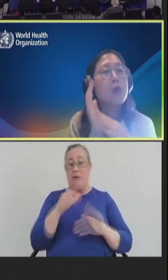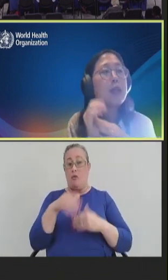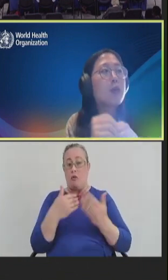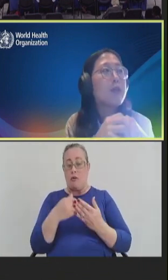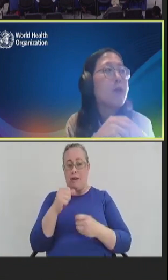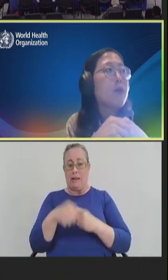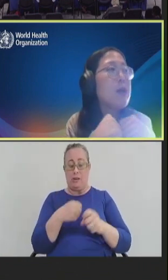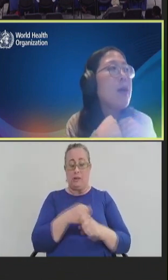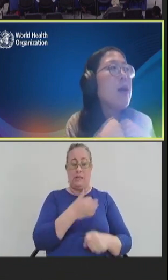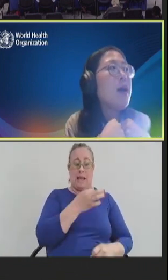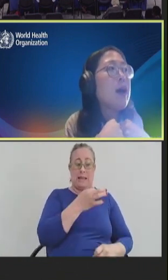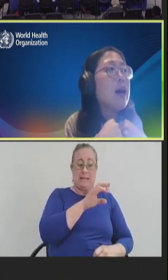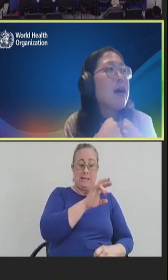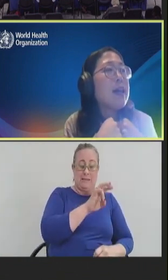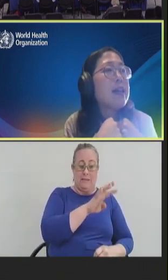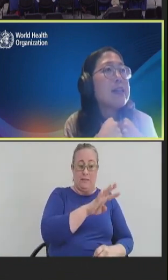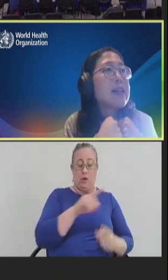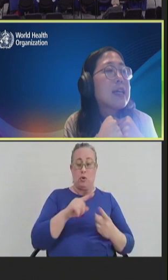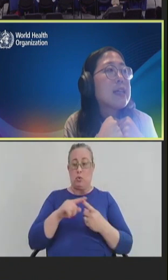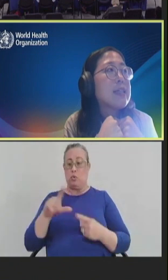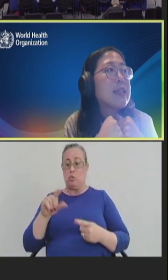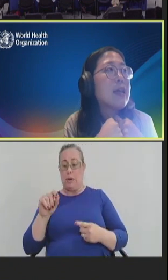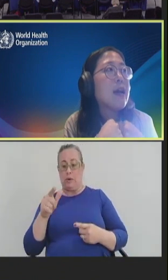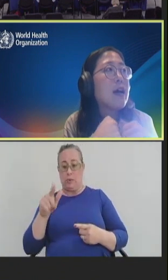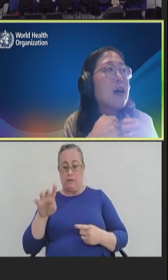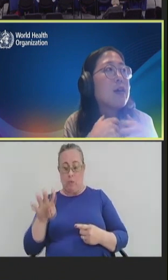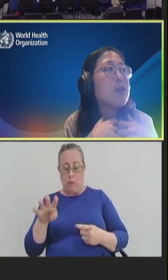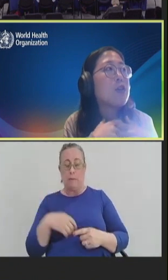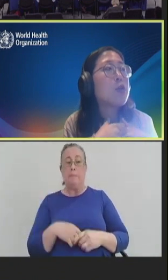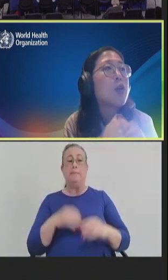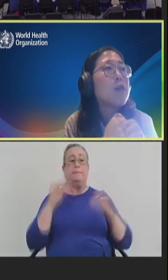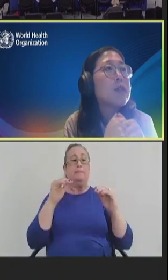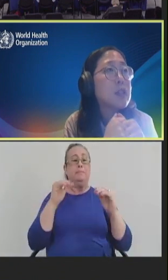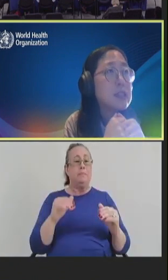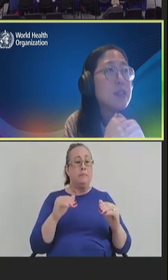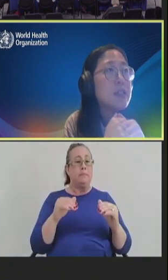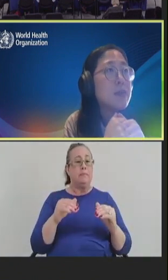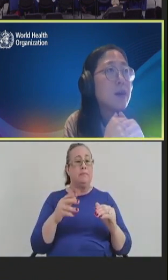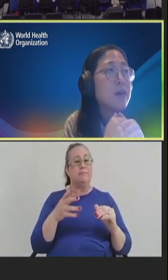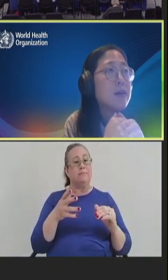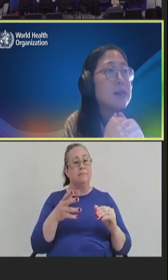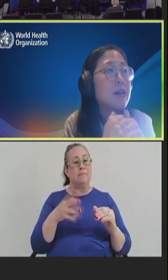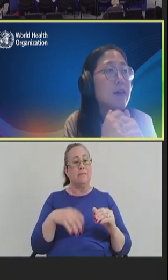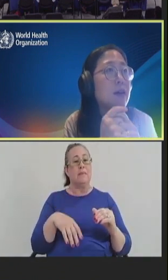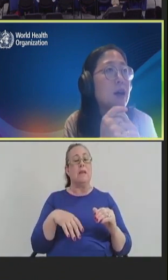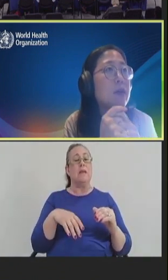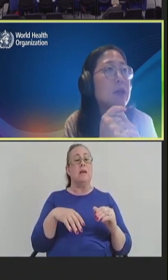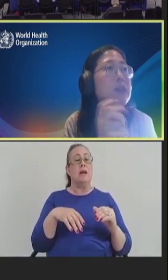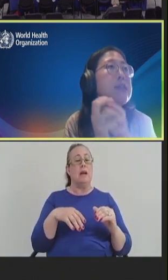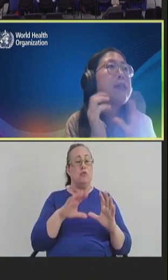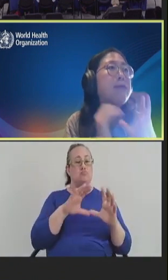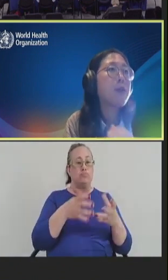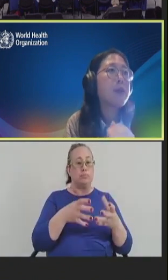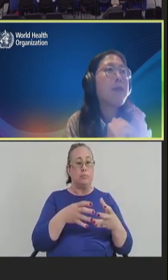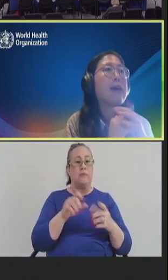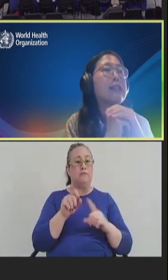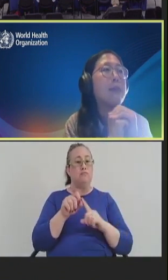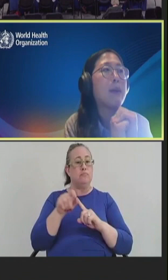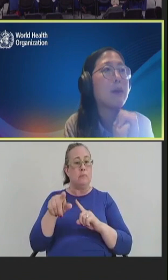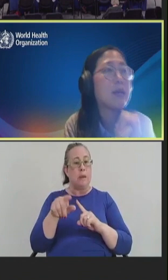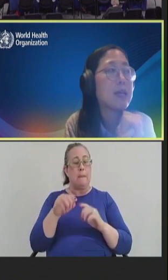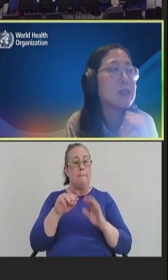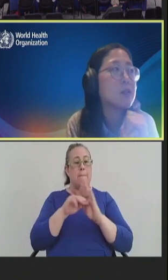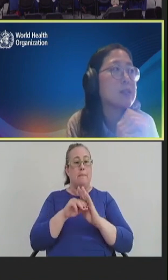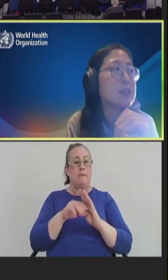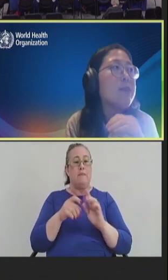1974 to 2024. And then secondly, a suite of transmission models we received from the Vaccine